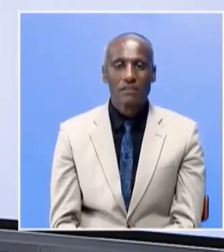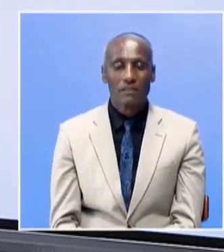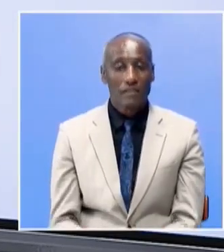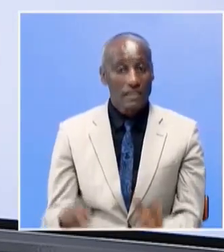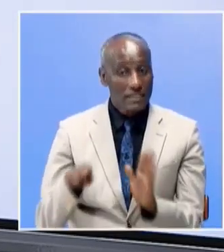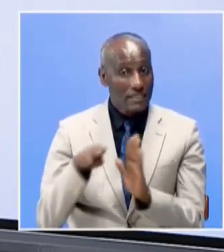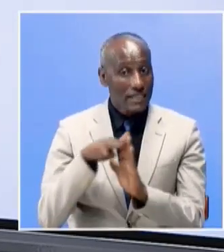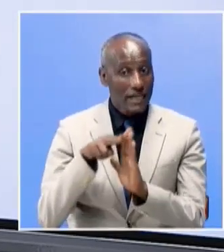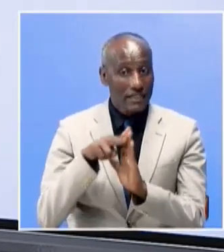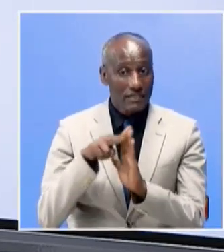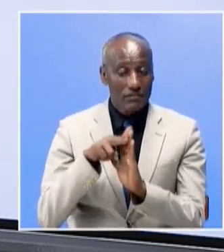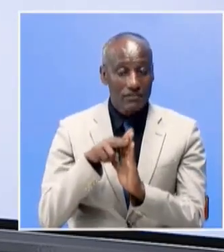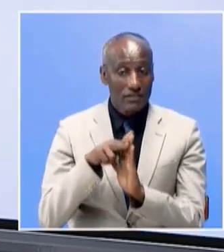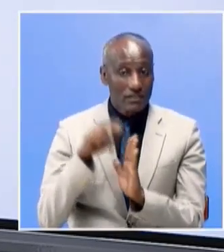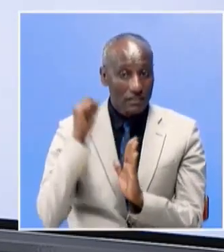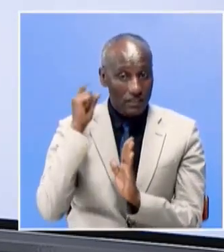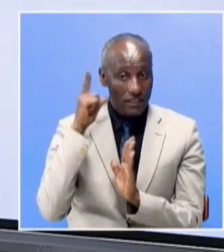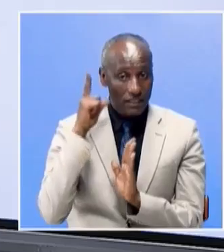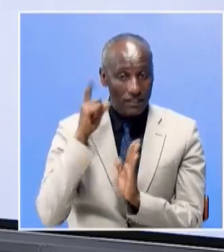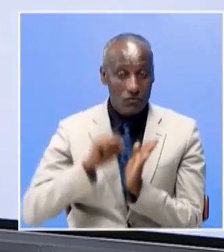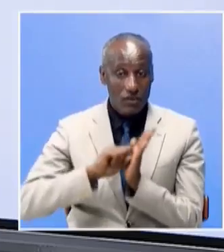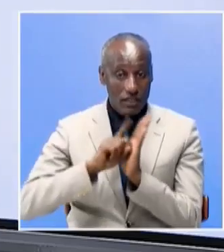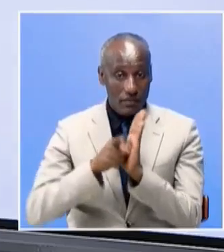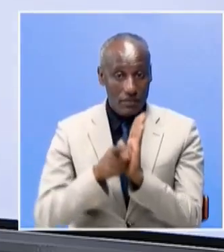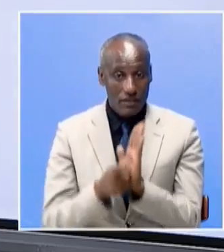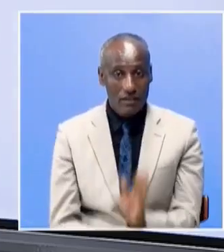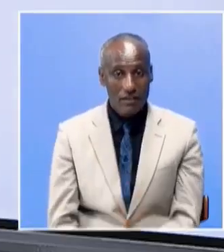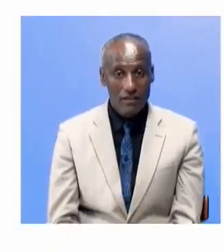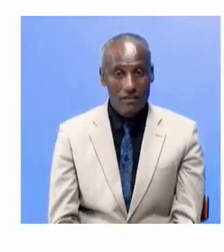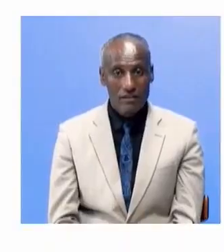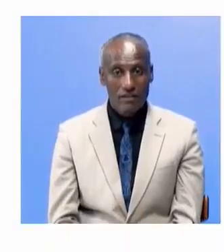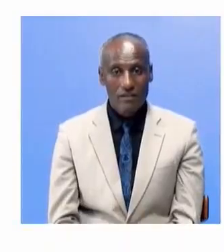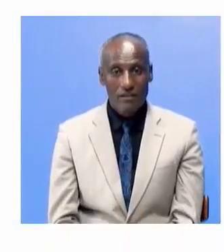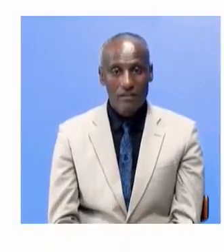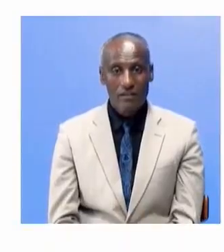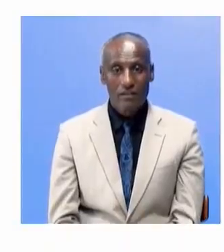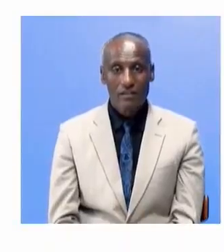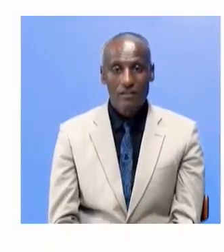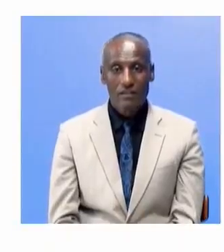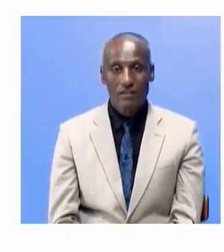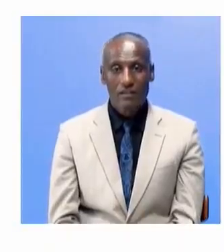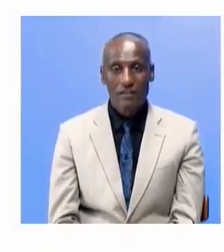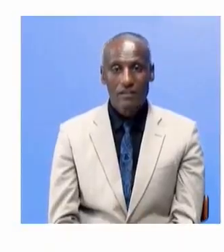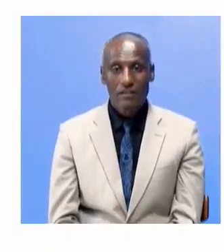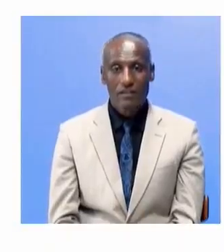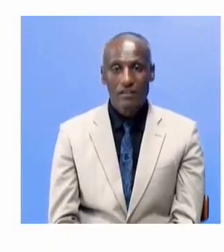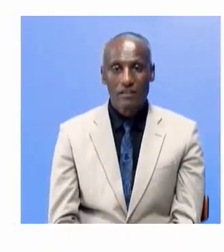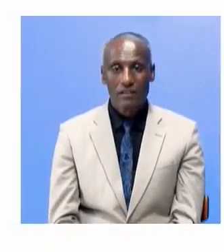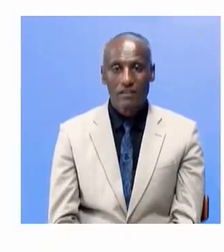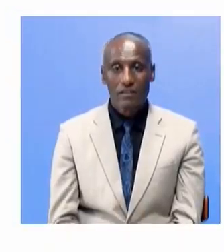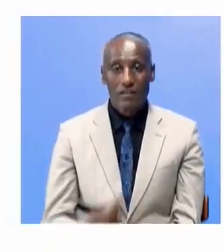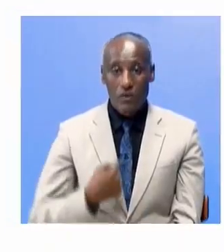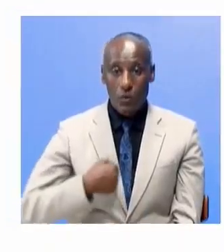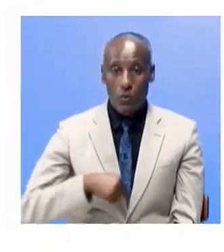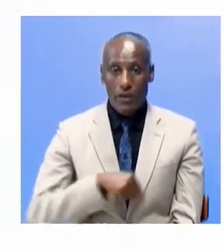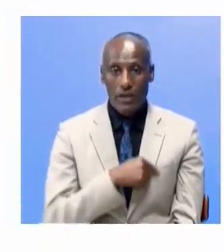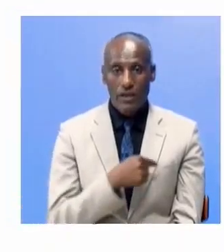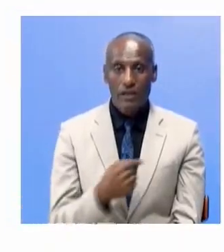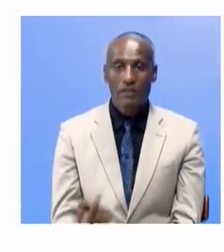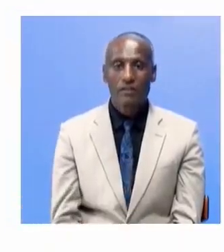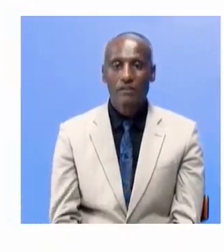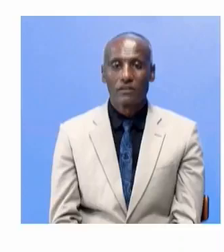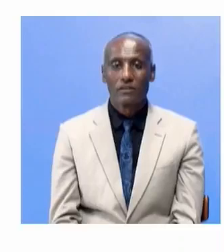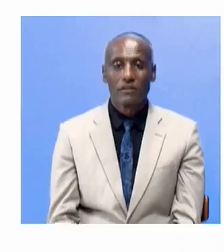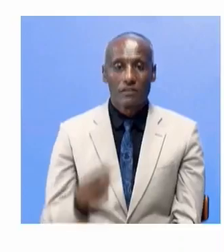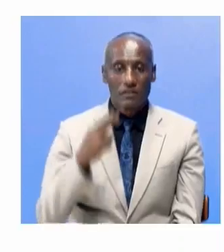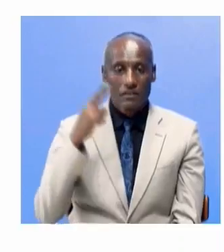one. Clear? For example, come on. One. We